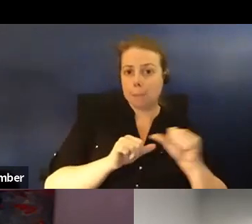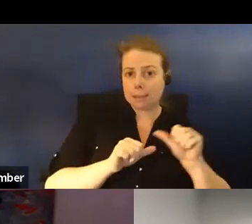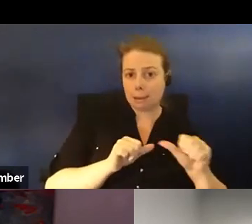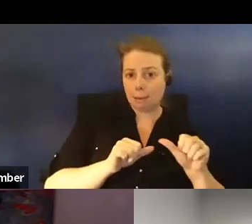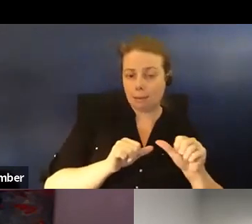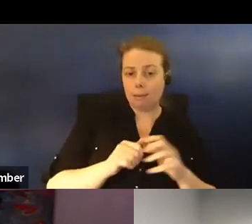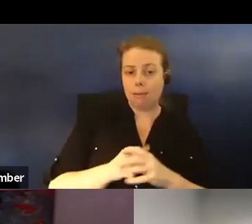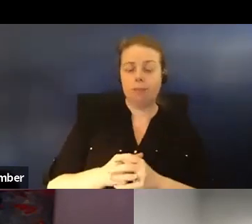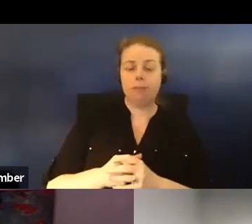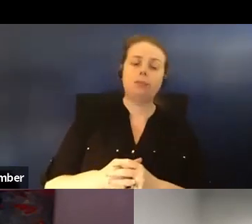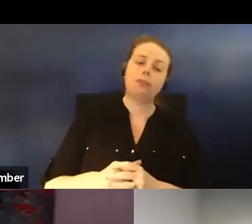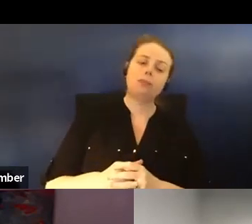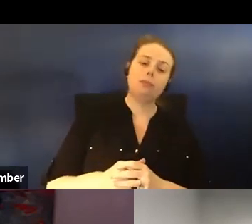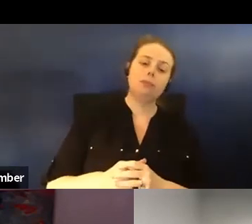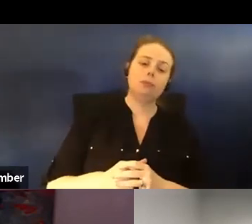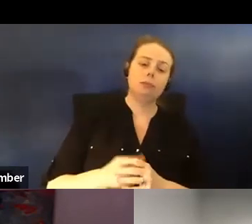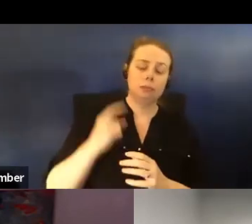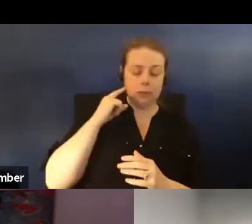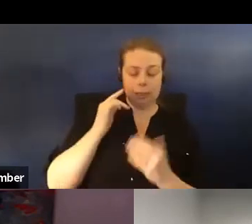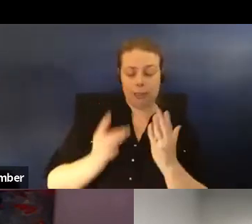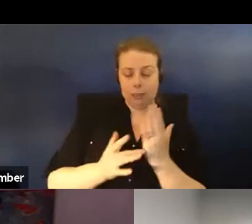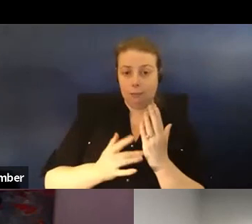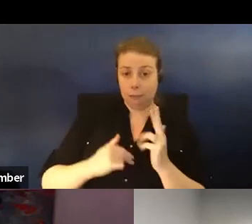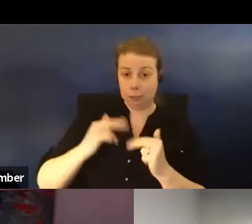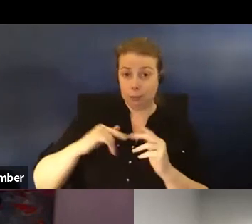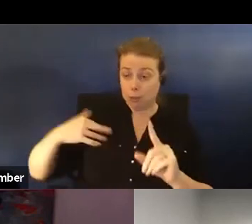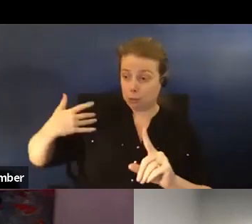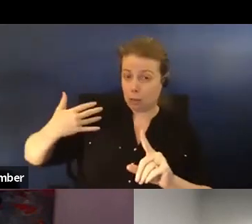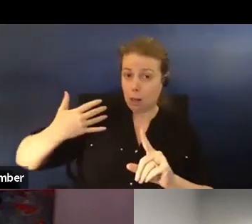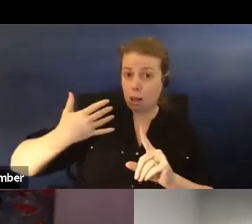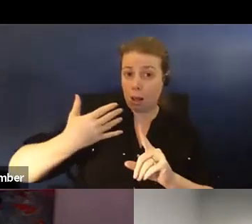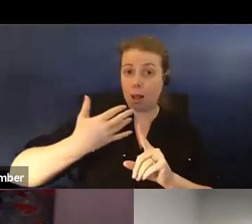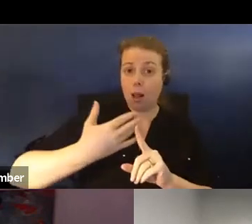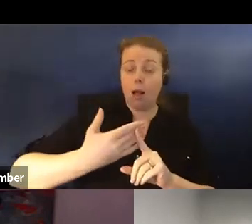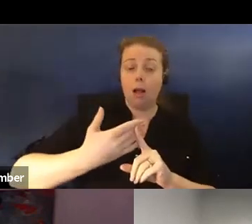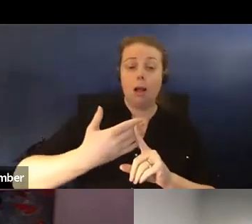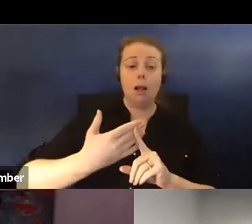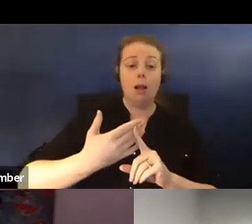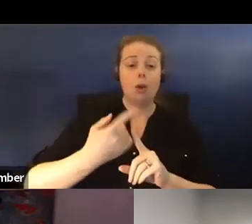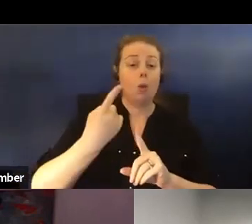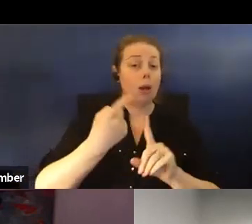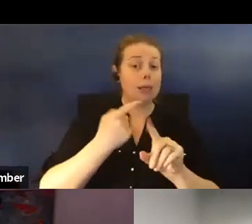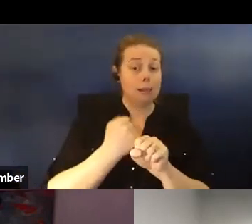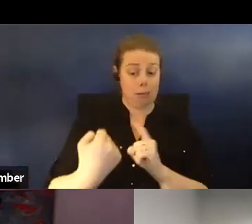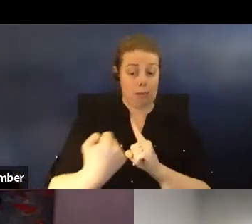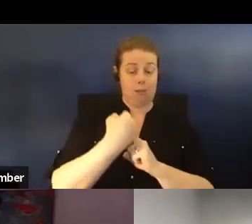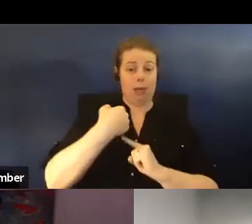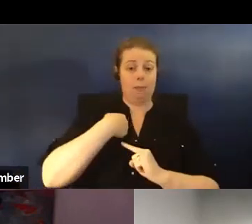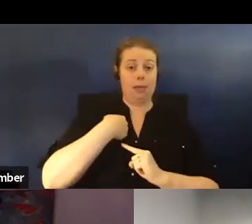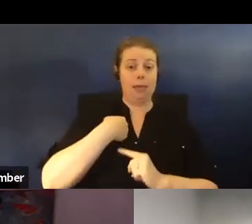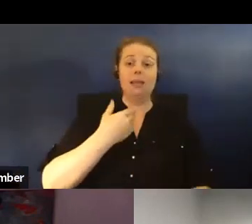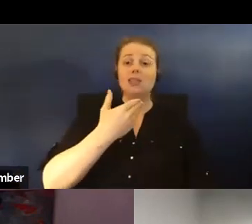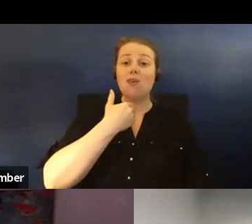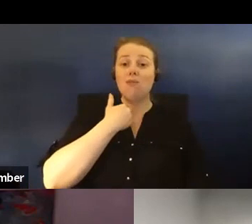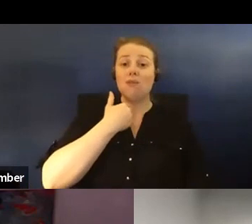about the development of technology through the years, one example which affects me is the use of voice-activated